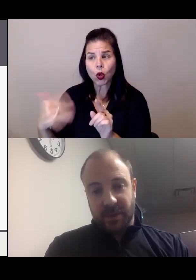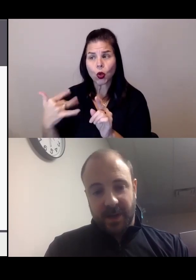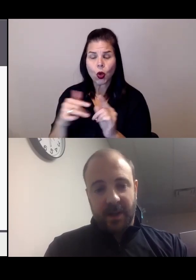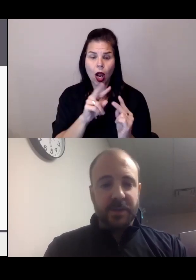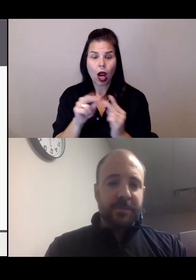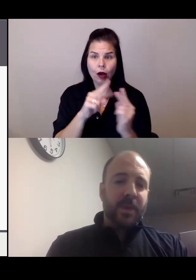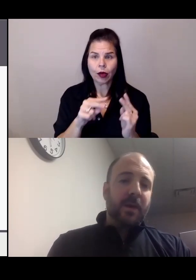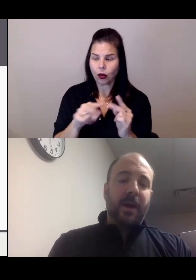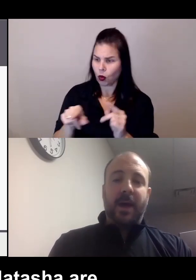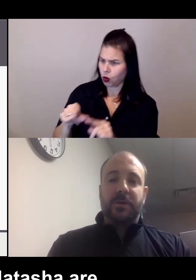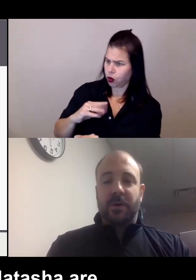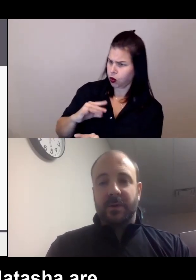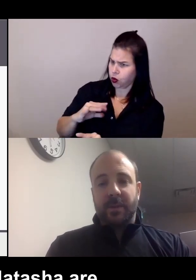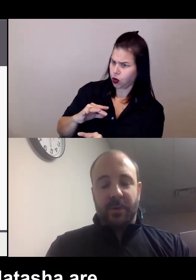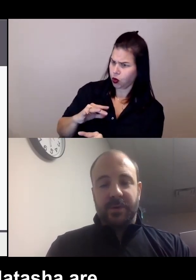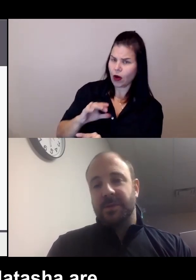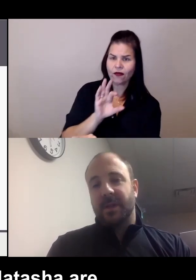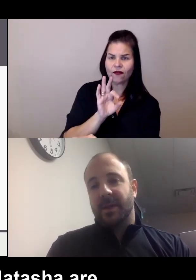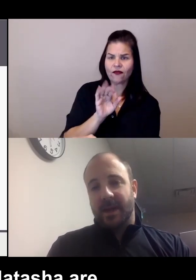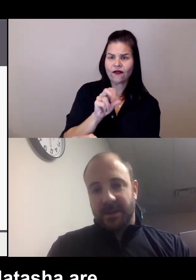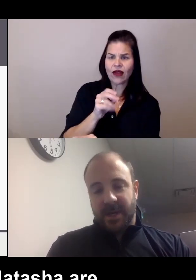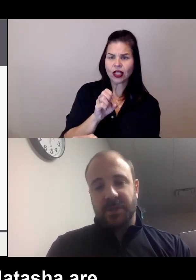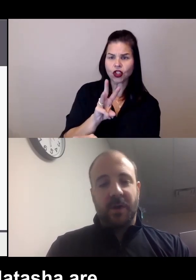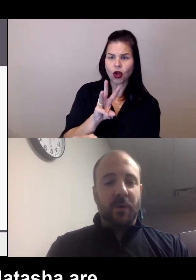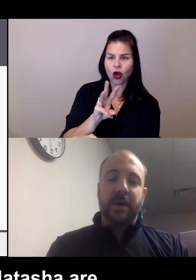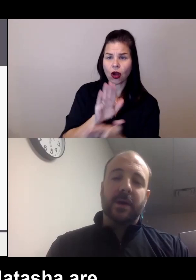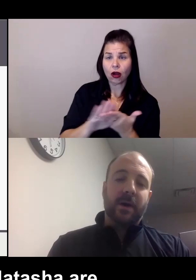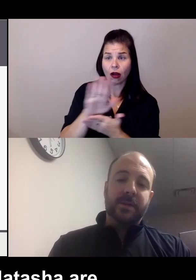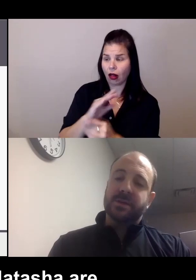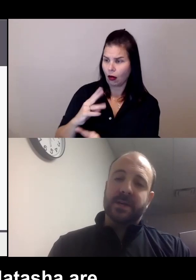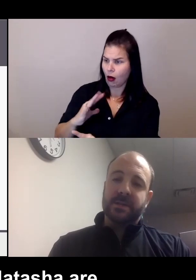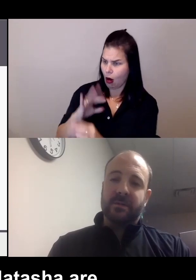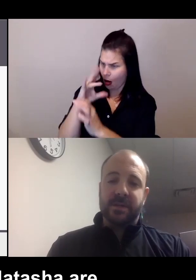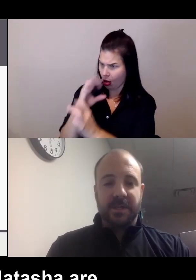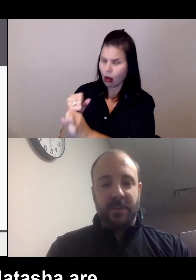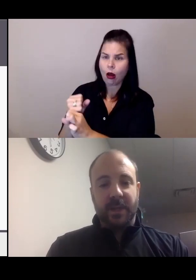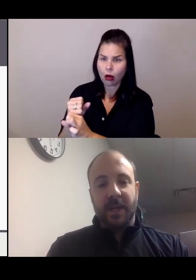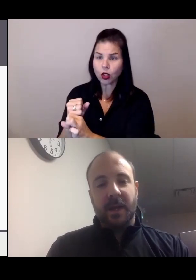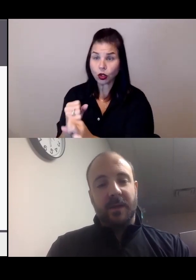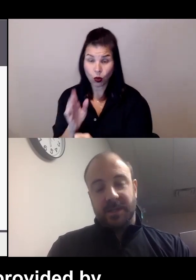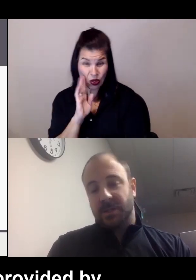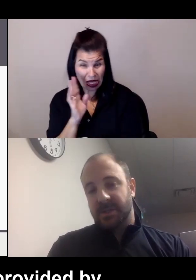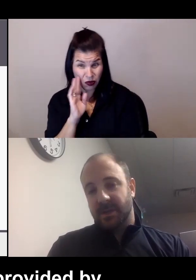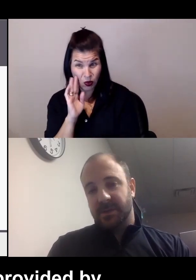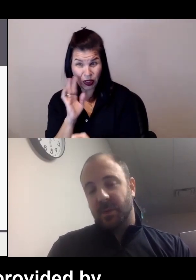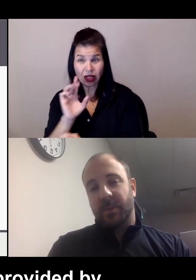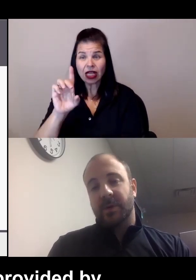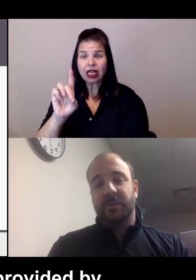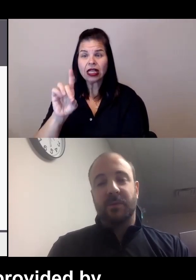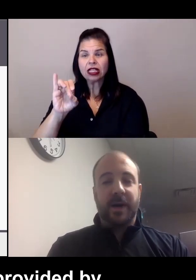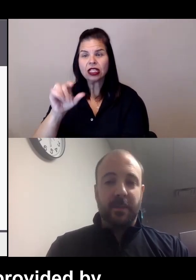at Fanshawe College. And currently, both Susan and Natasha are working on digitizing for accessibility the essential